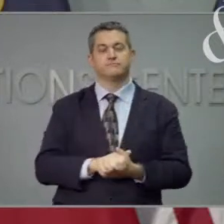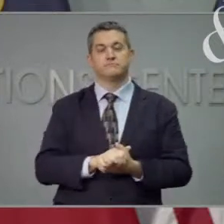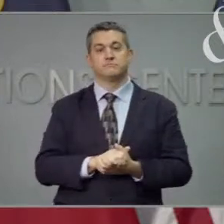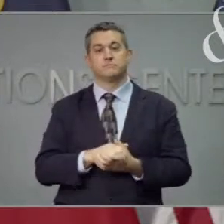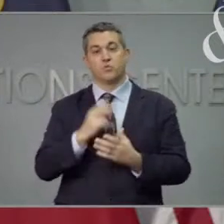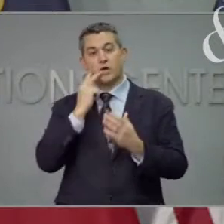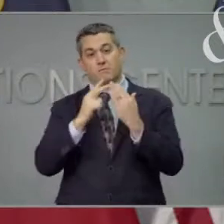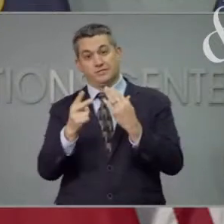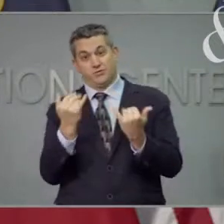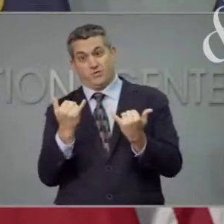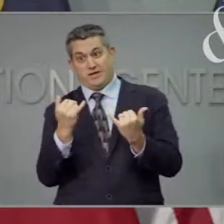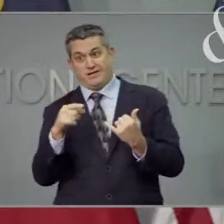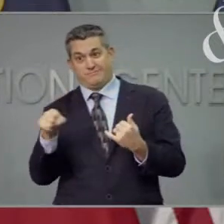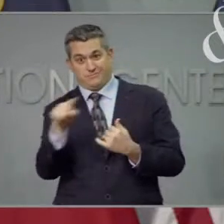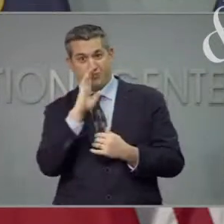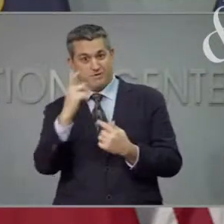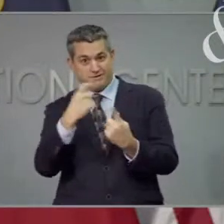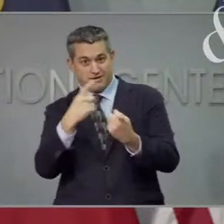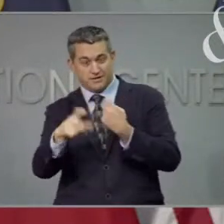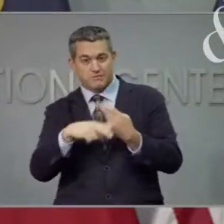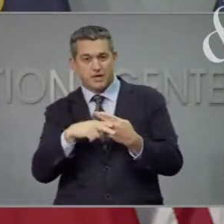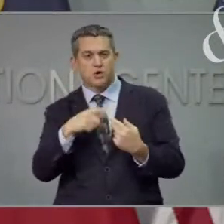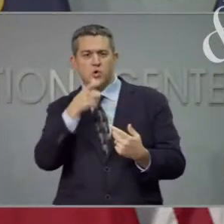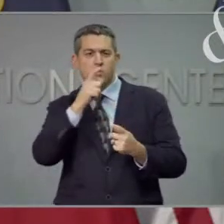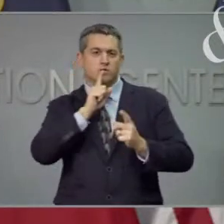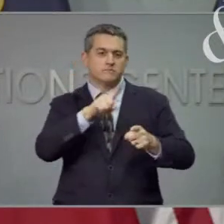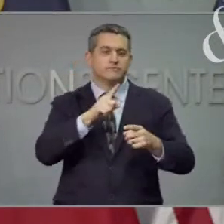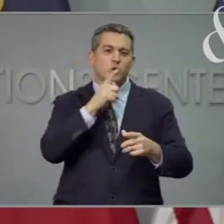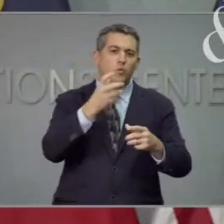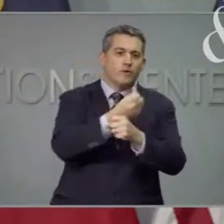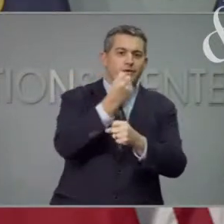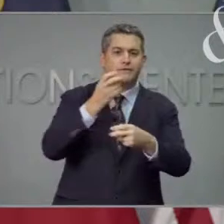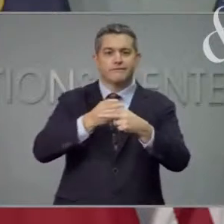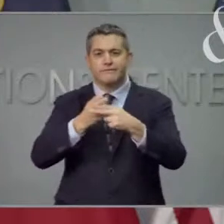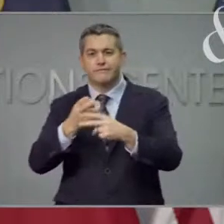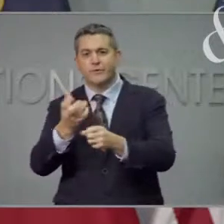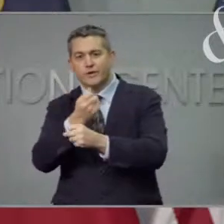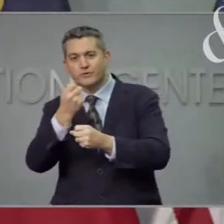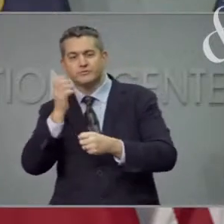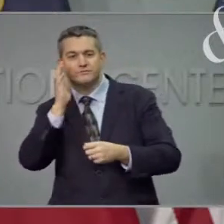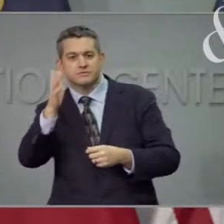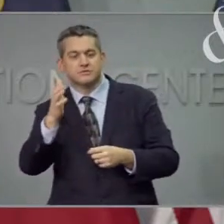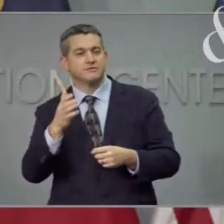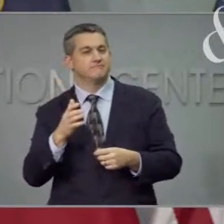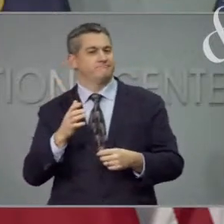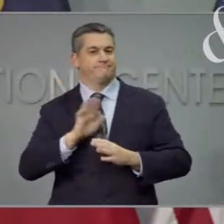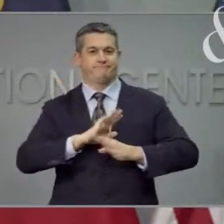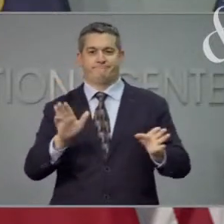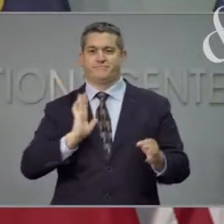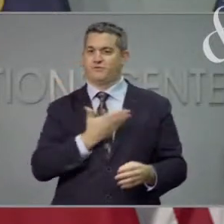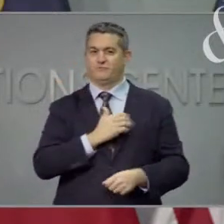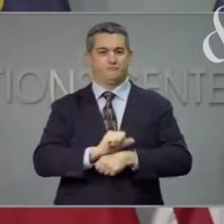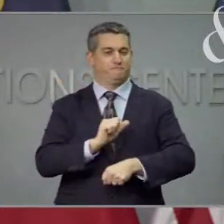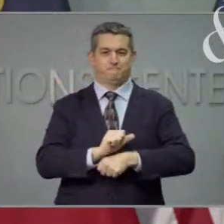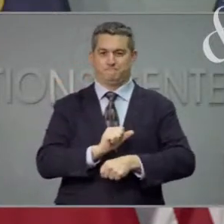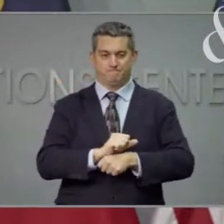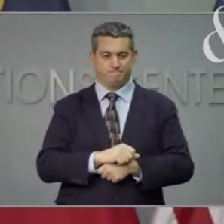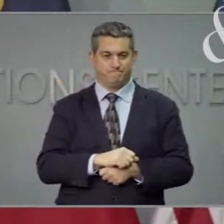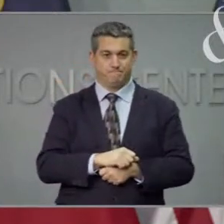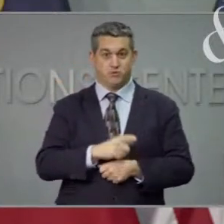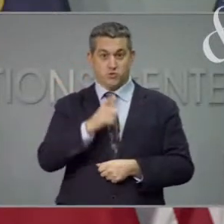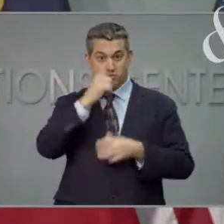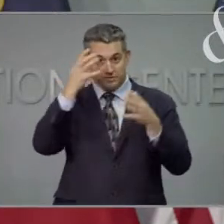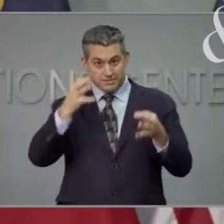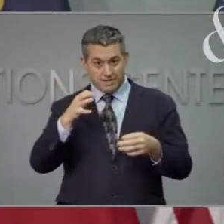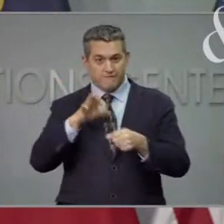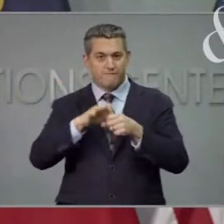come for us today will ask to prognosticate who will the eventual winners be. That is not our job. The voters of